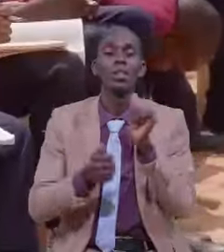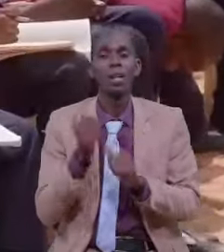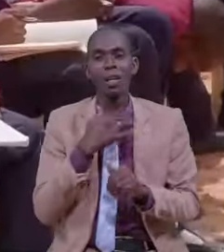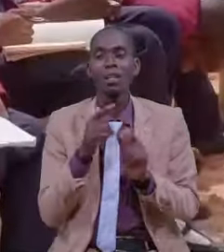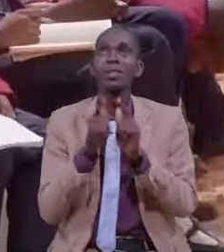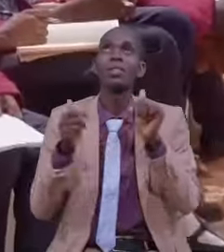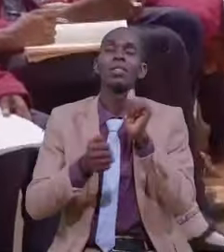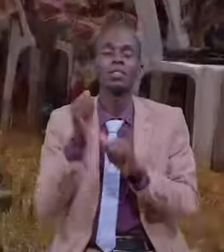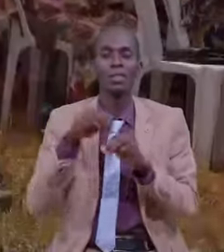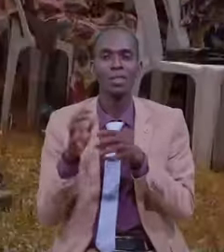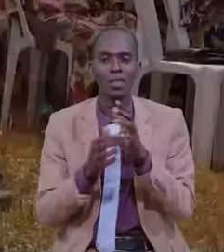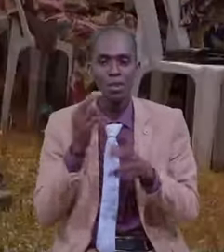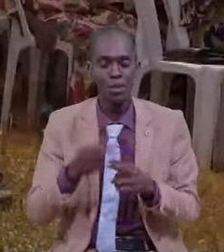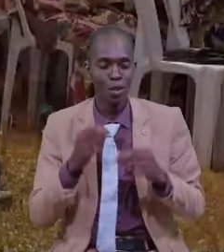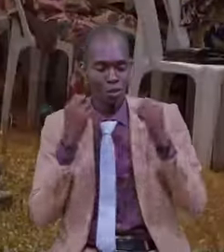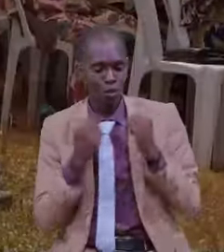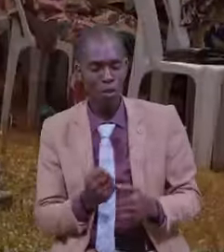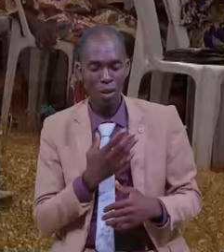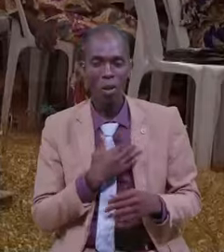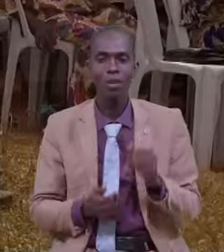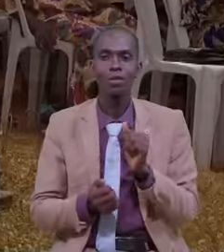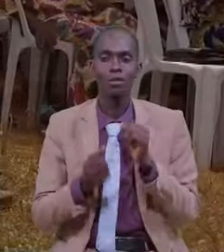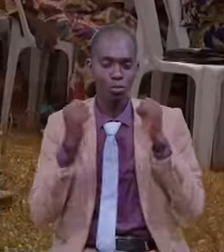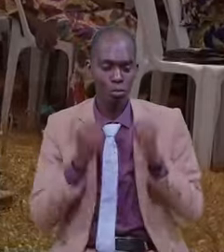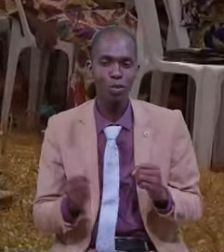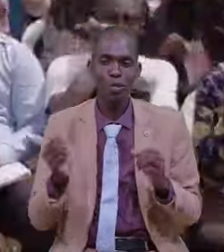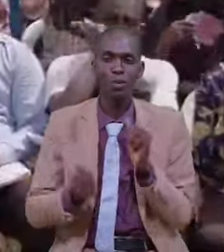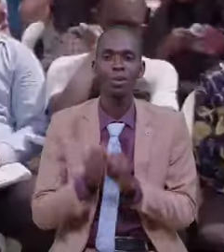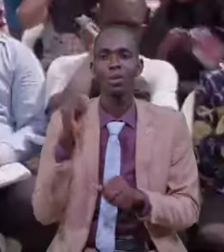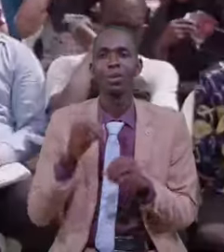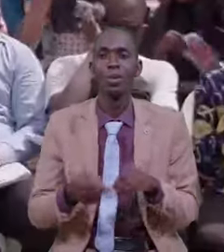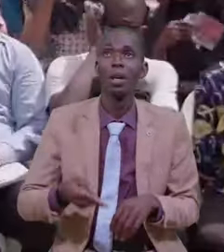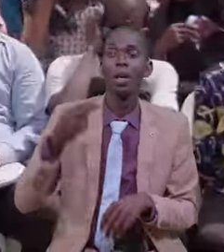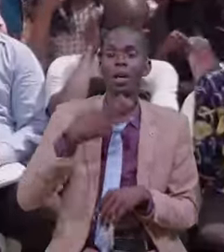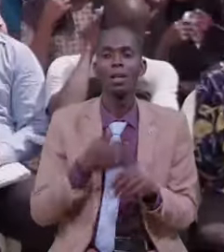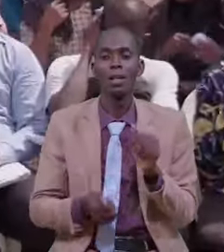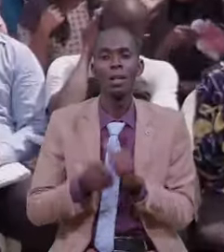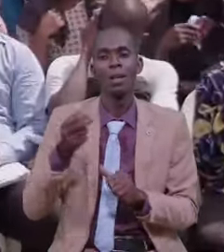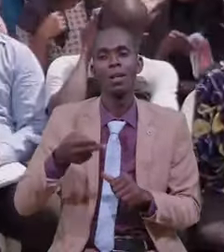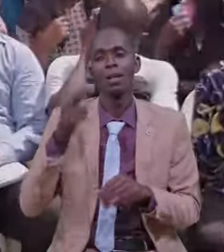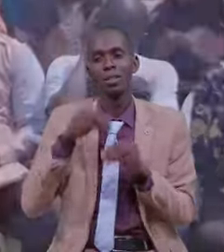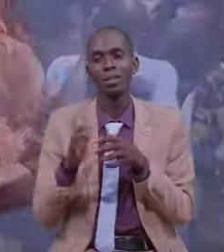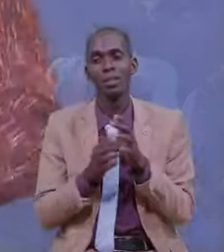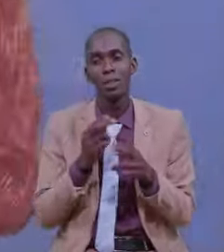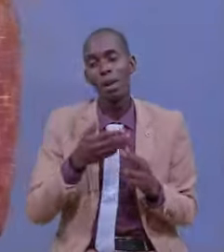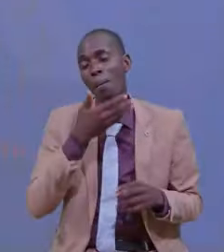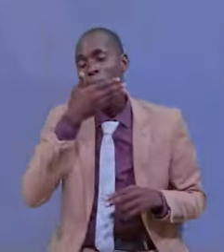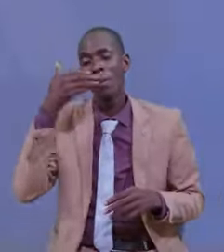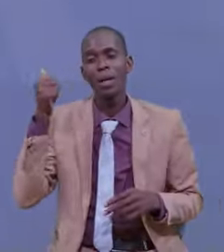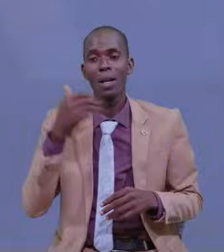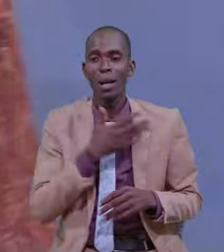stronger and stronger, higher and higher, better and better,